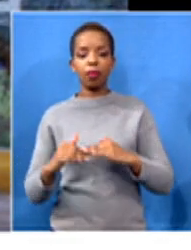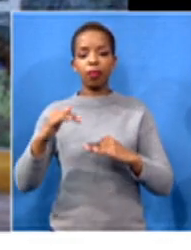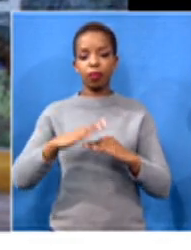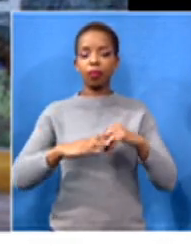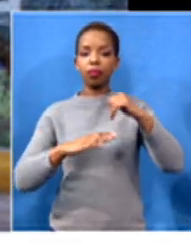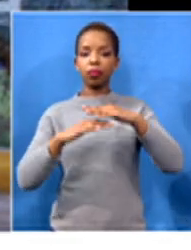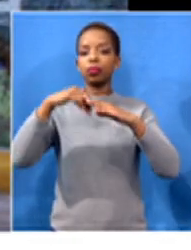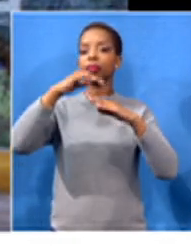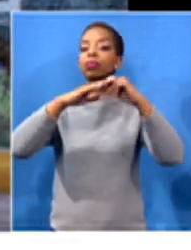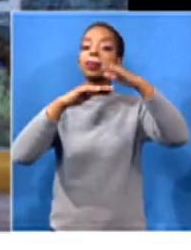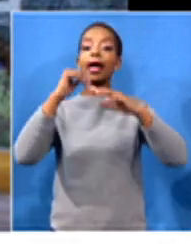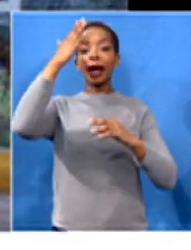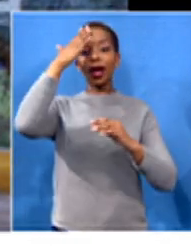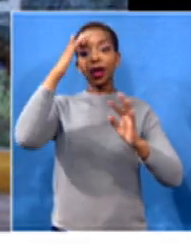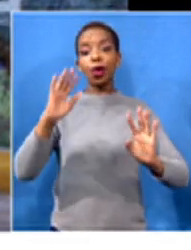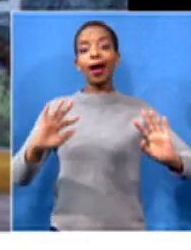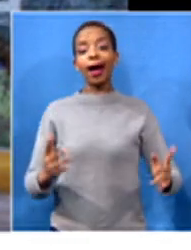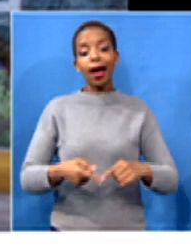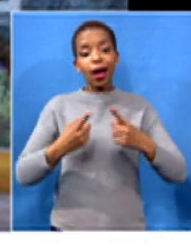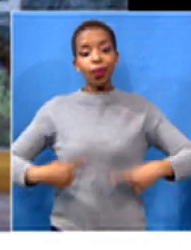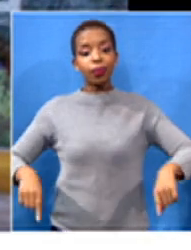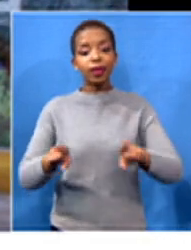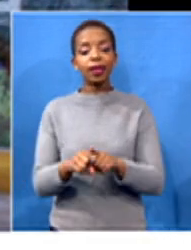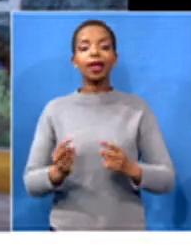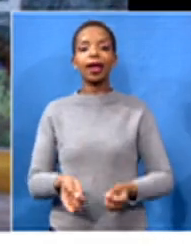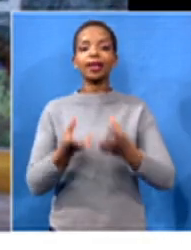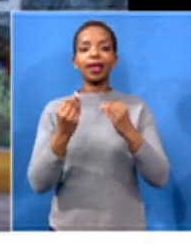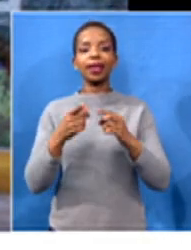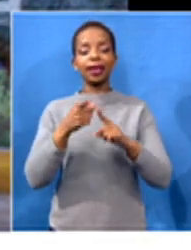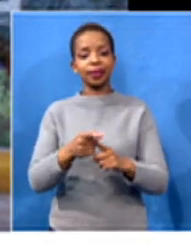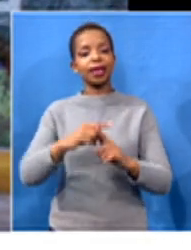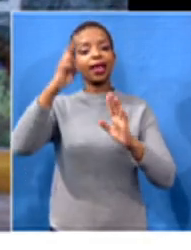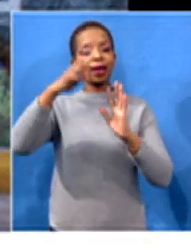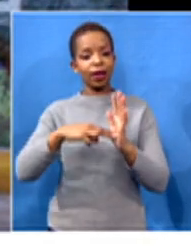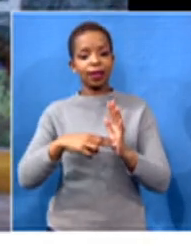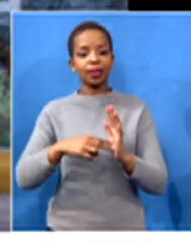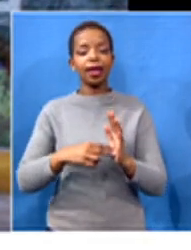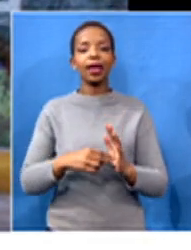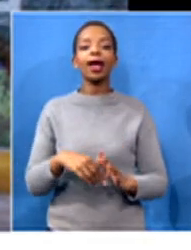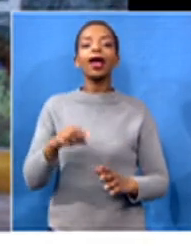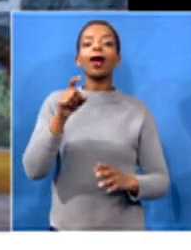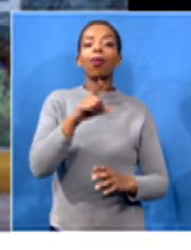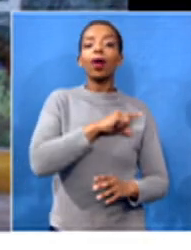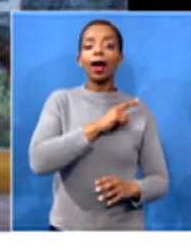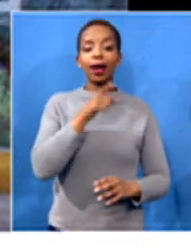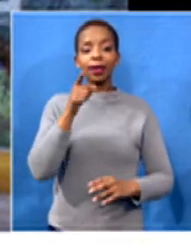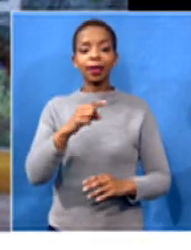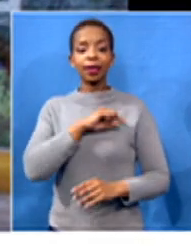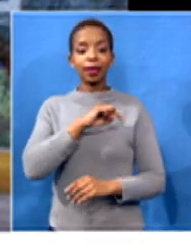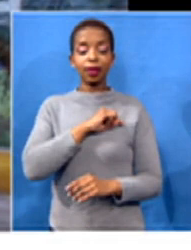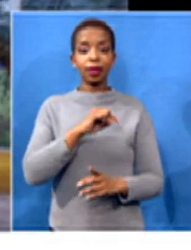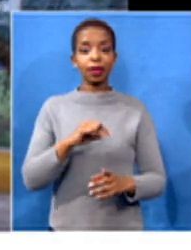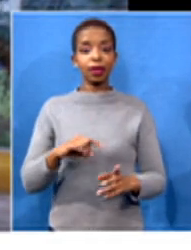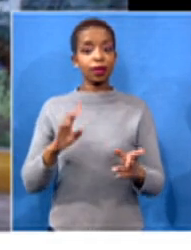know-how around how we get early grade reading, foundation level reading strengthened, because that, if you don't get that right,